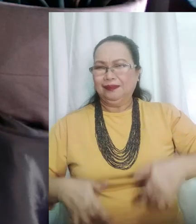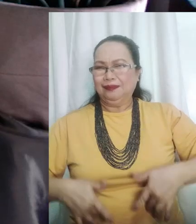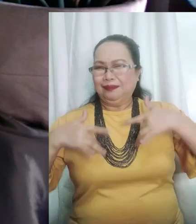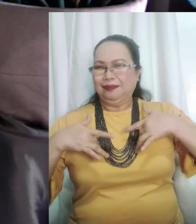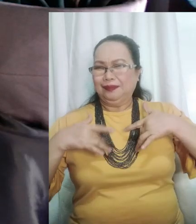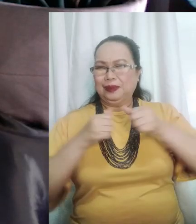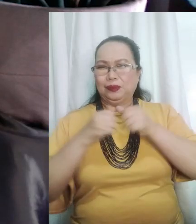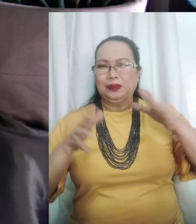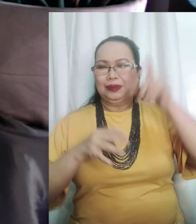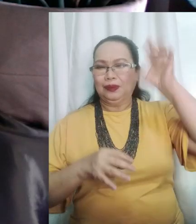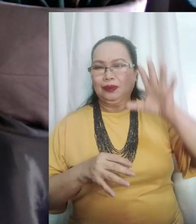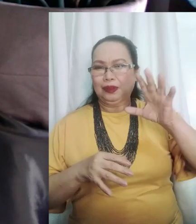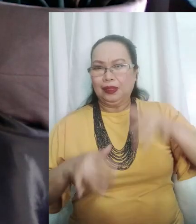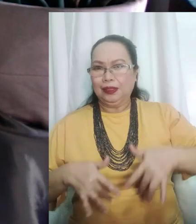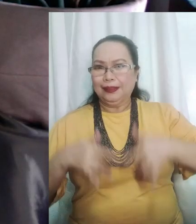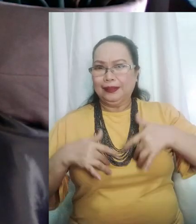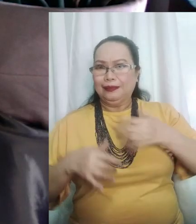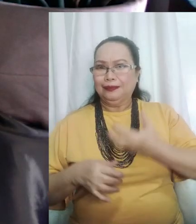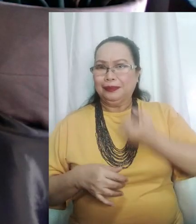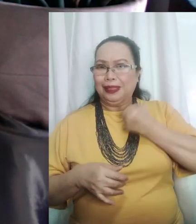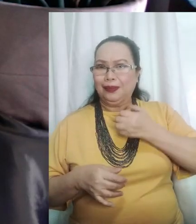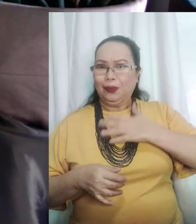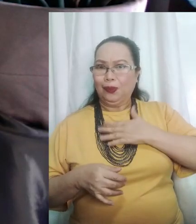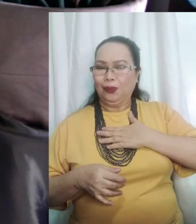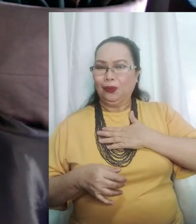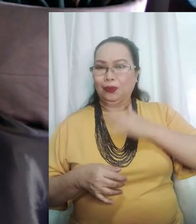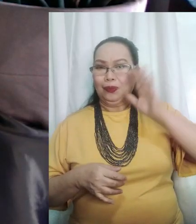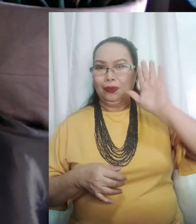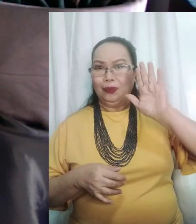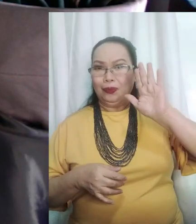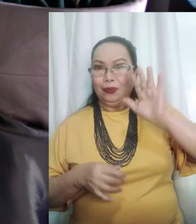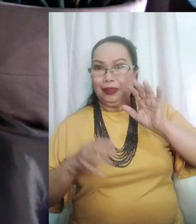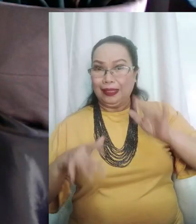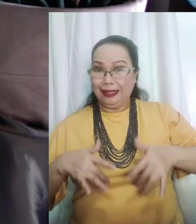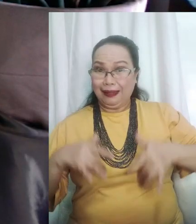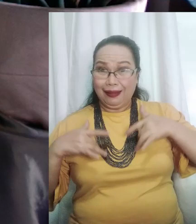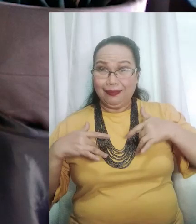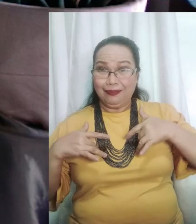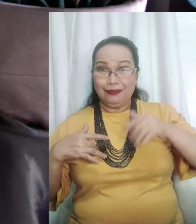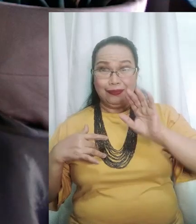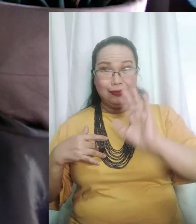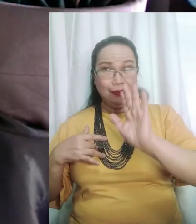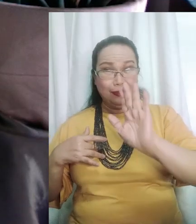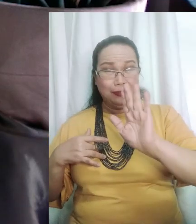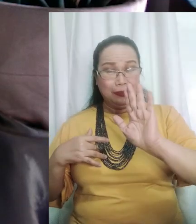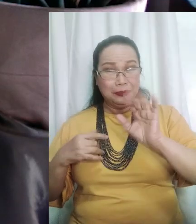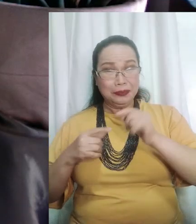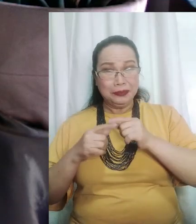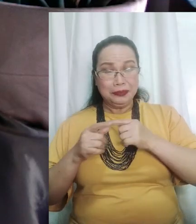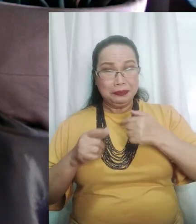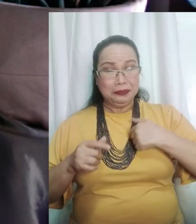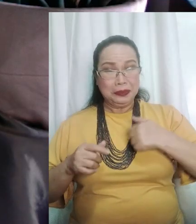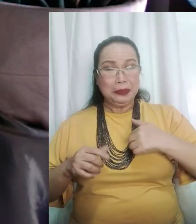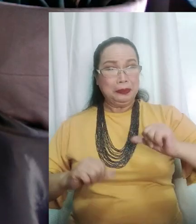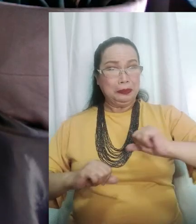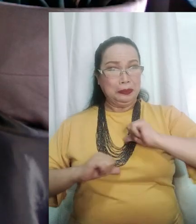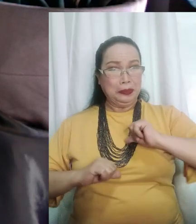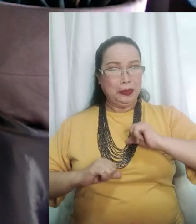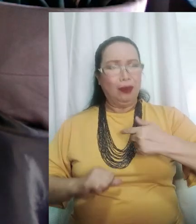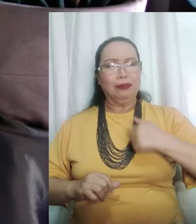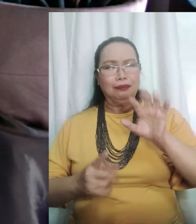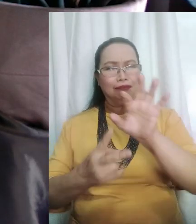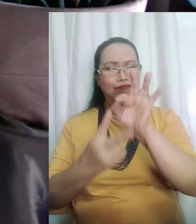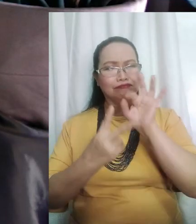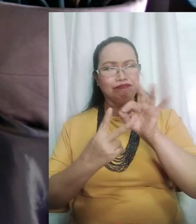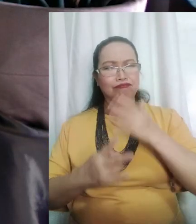exist without God and live on your own. Your life, it's yours to live and choose